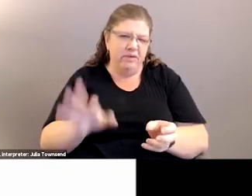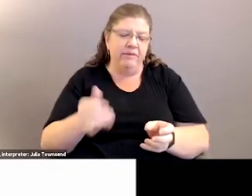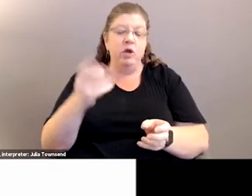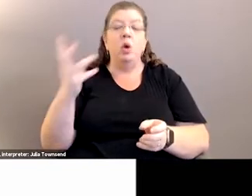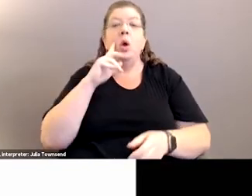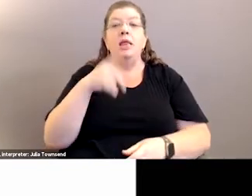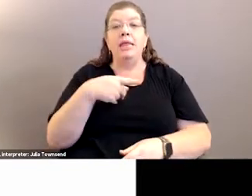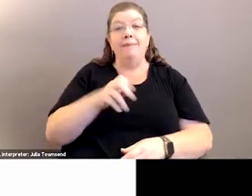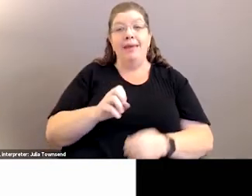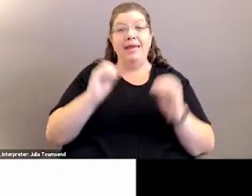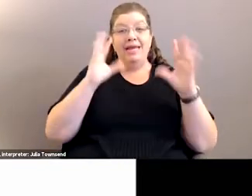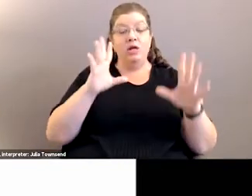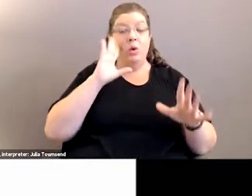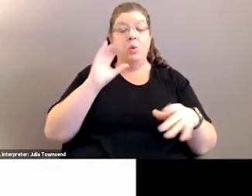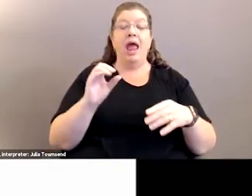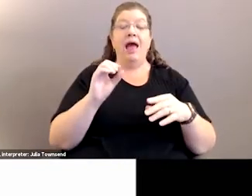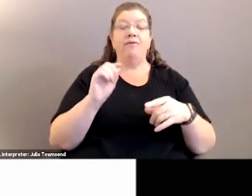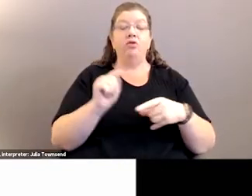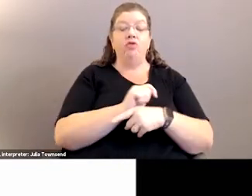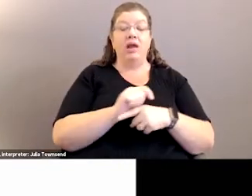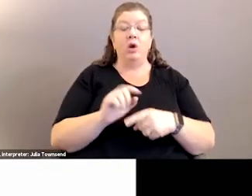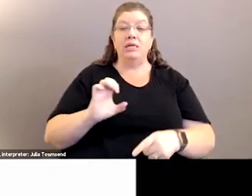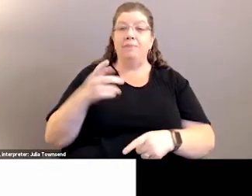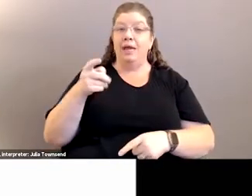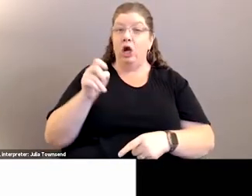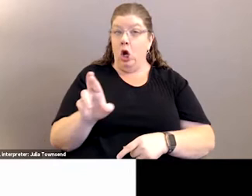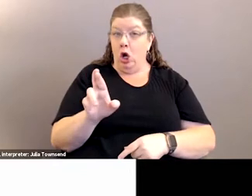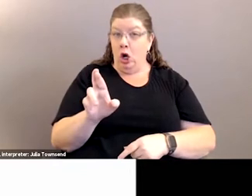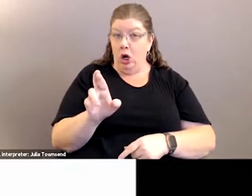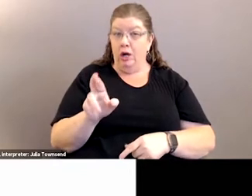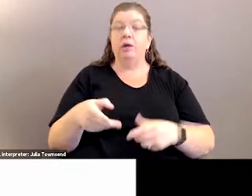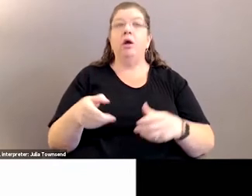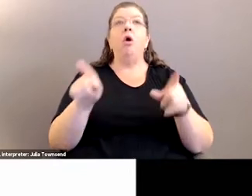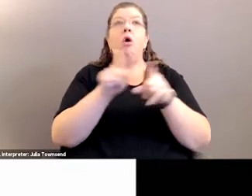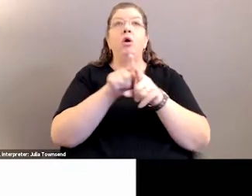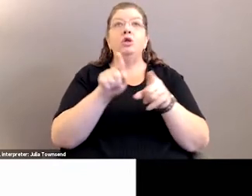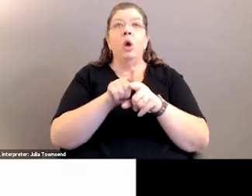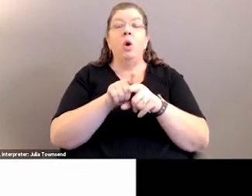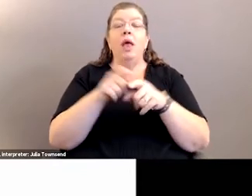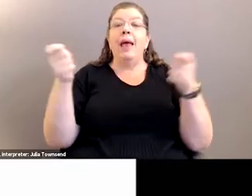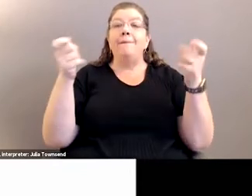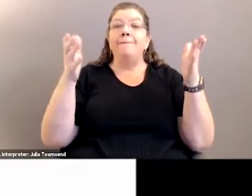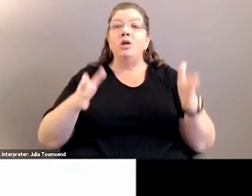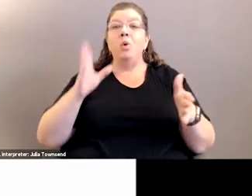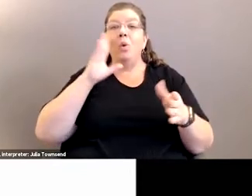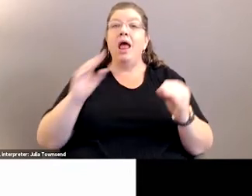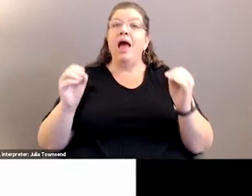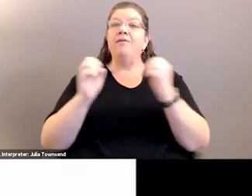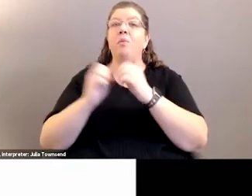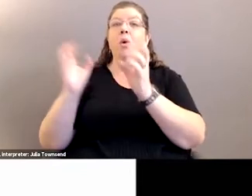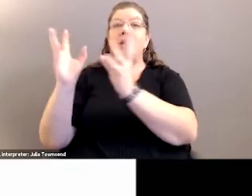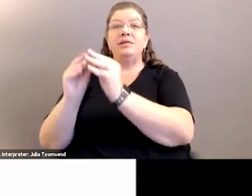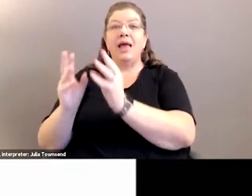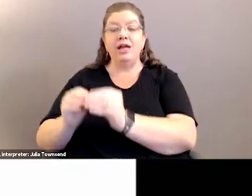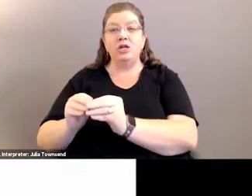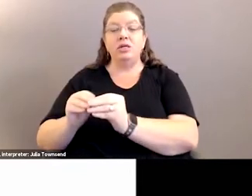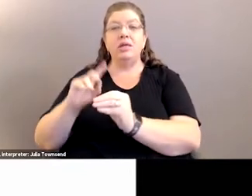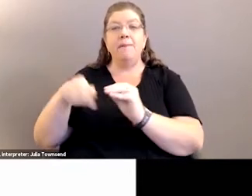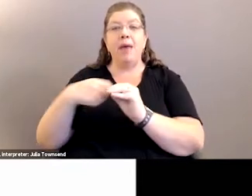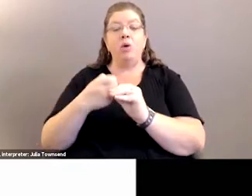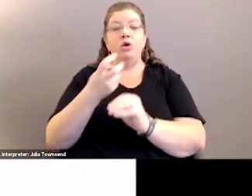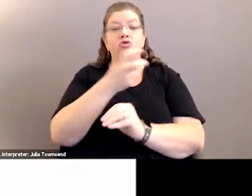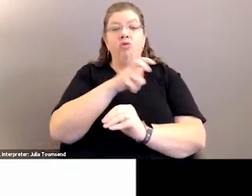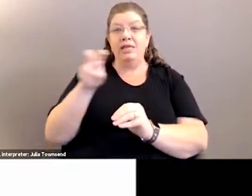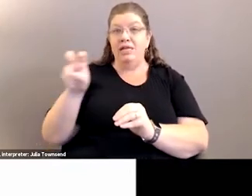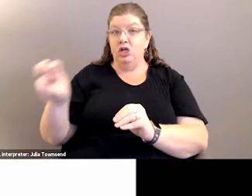teachers will also have training on cpr uh and also our administrators will have additional sessions on uh transitioning